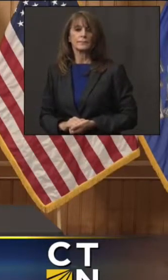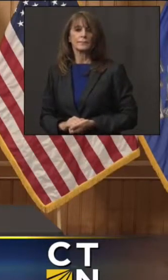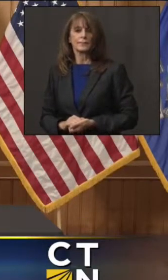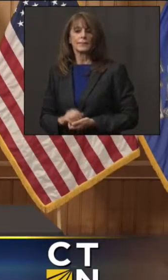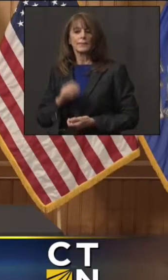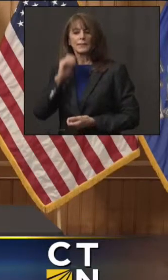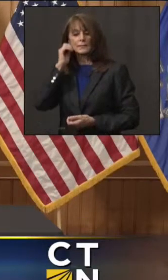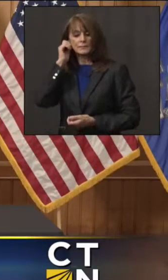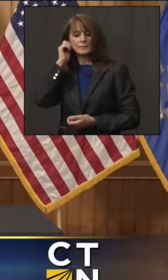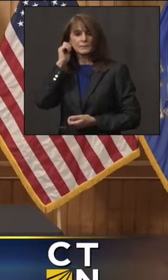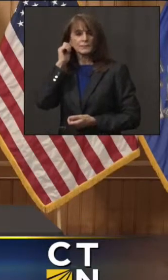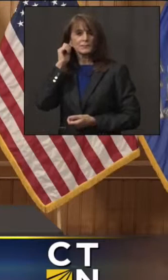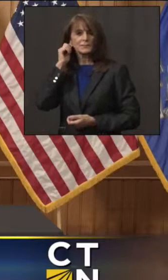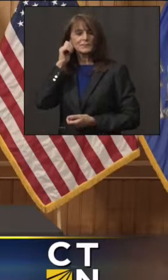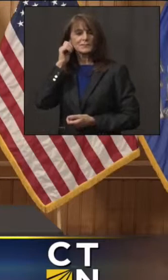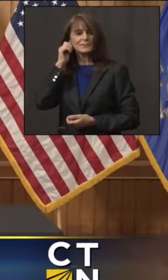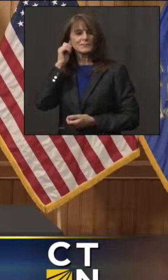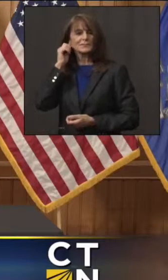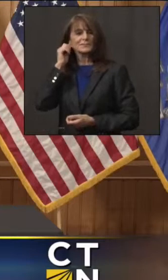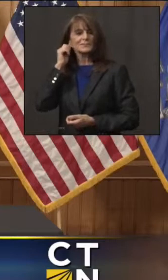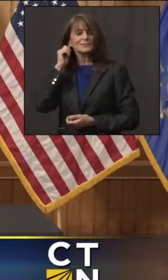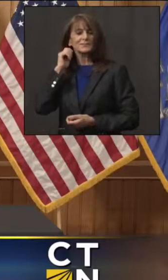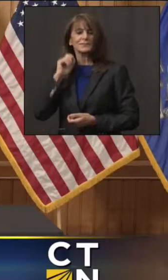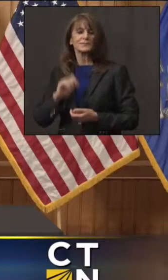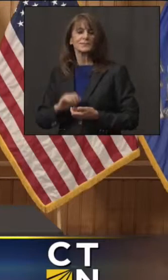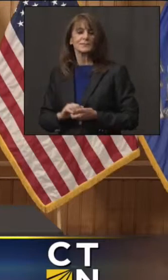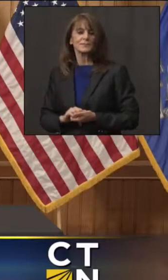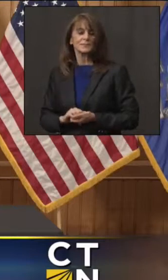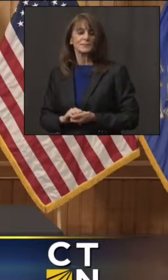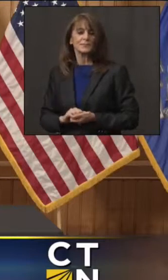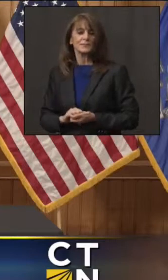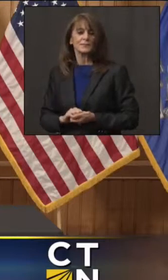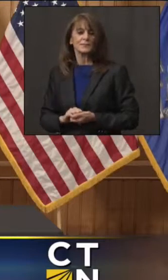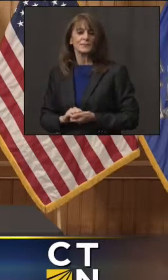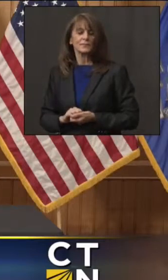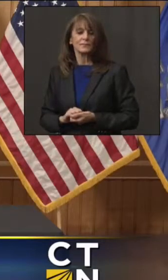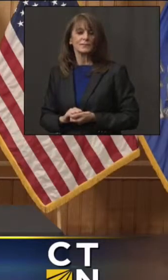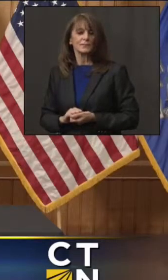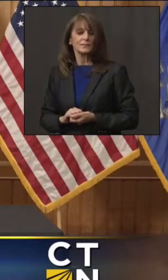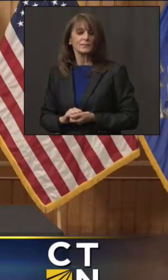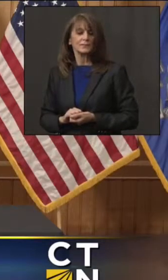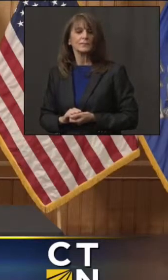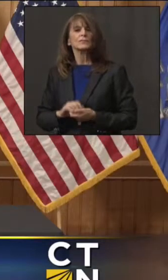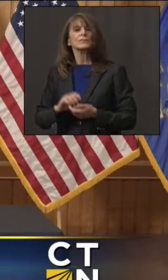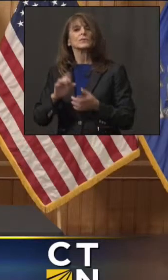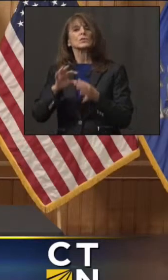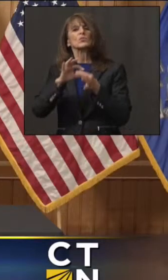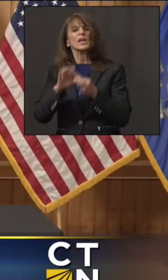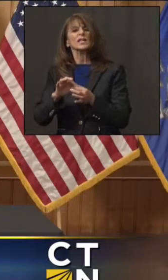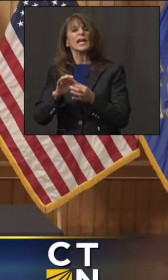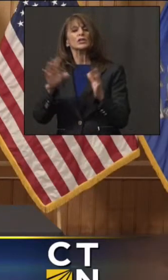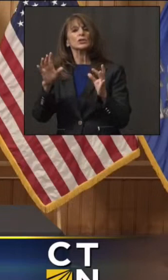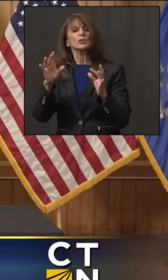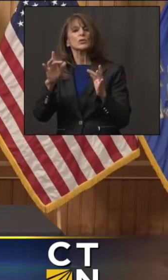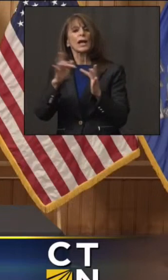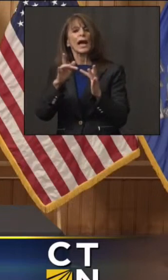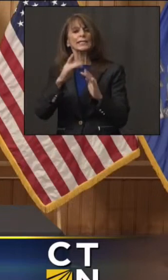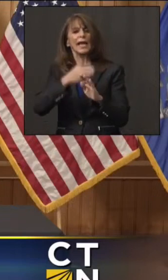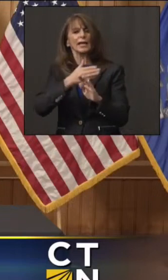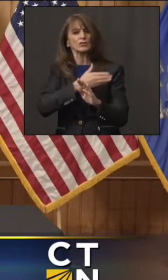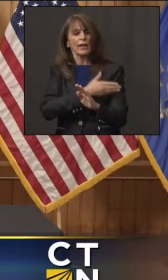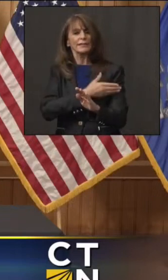Good afternoon. When we talk about the spread of coronavirus, we said contact tracing goes back to small